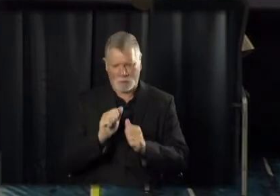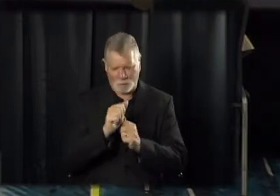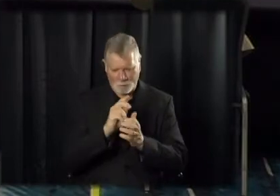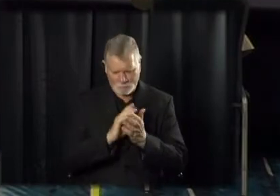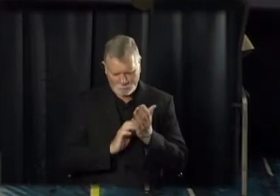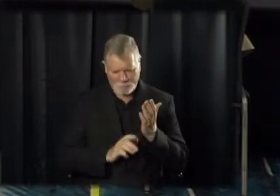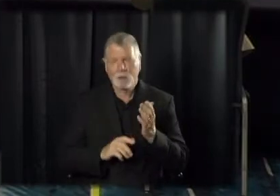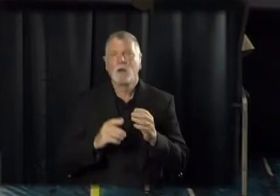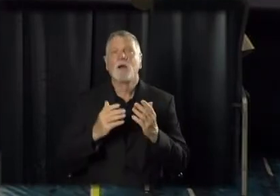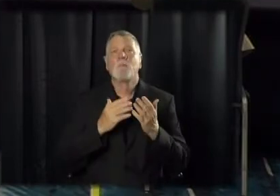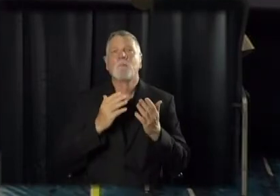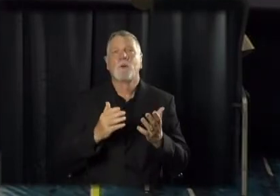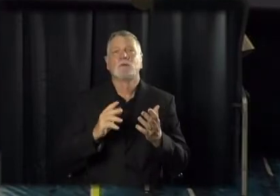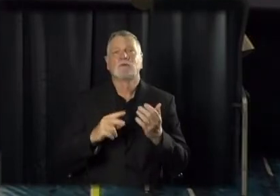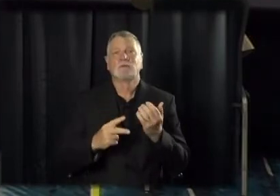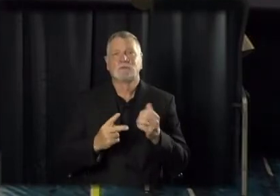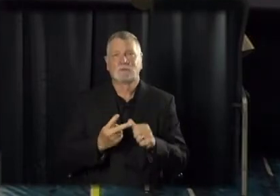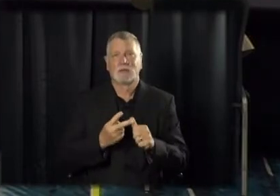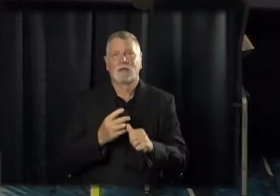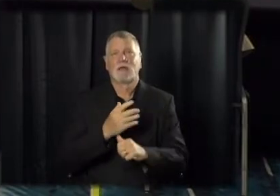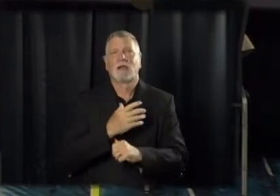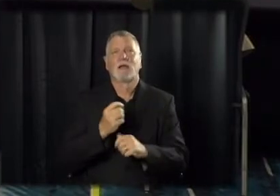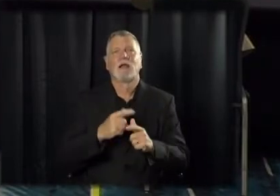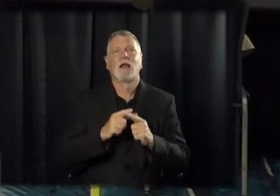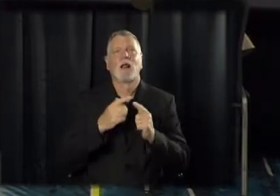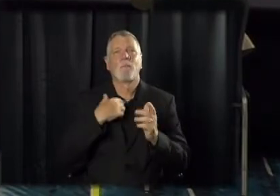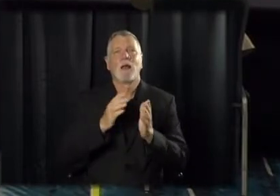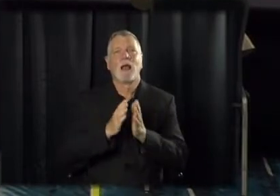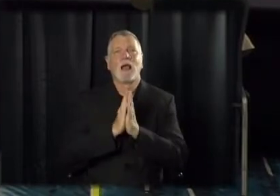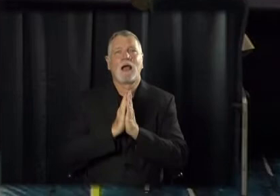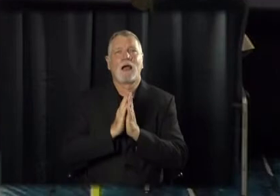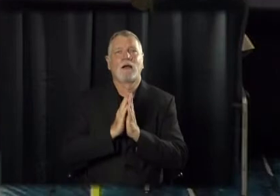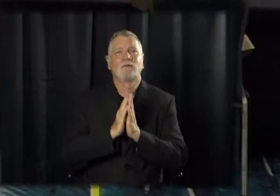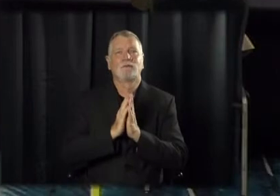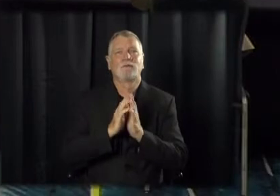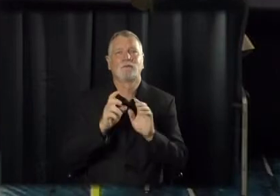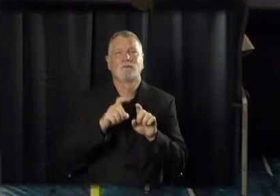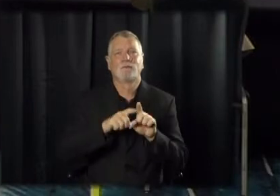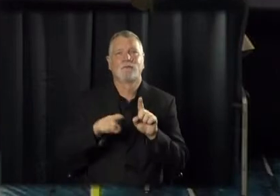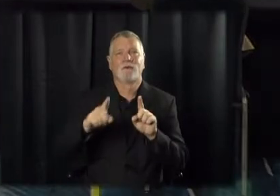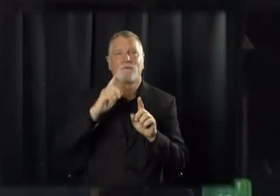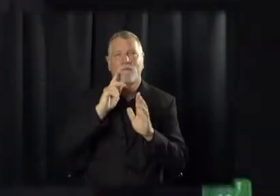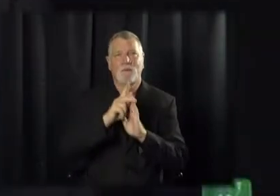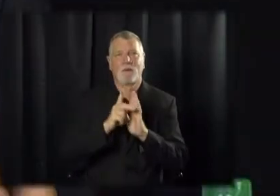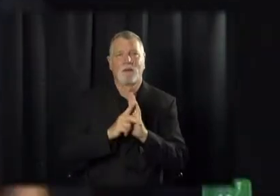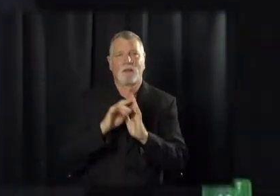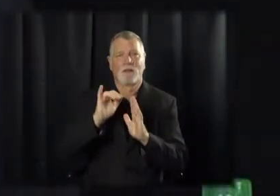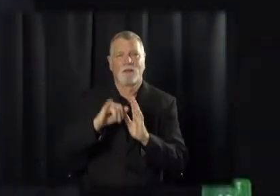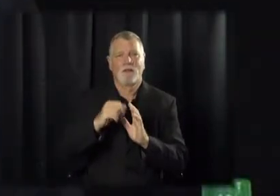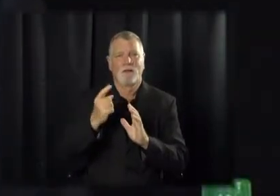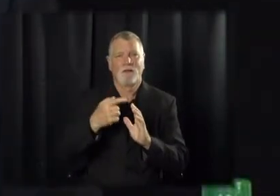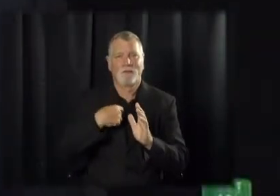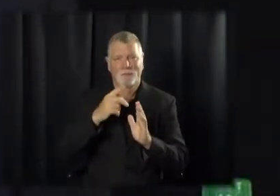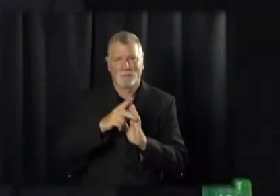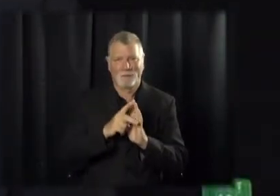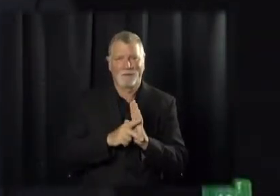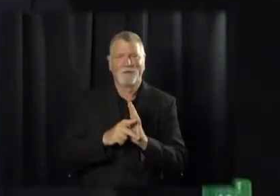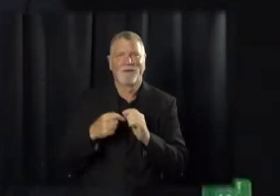So we've got a motion and a second. I've been asked to deviate from the policy, which is the only policy I